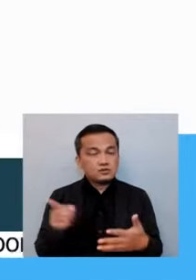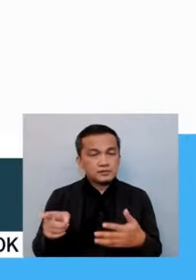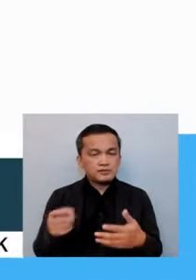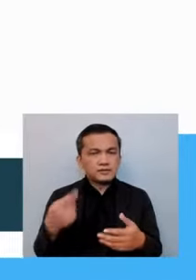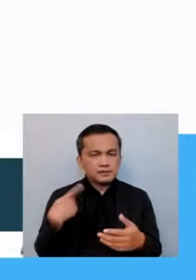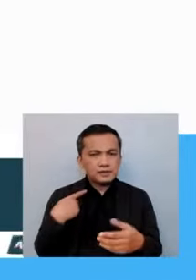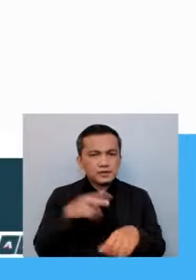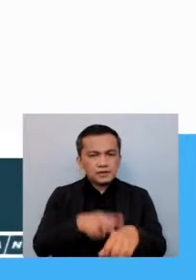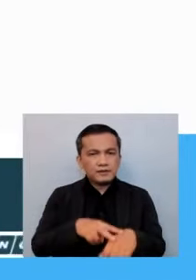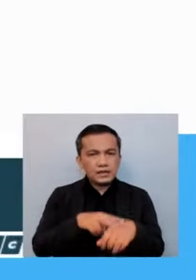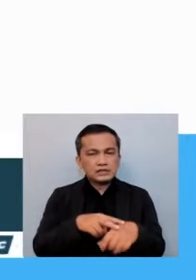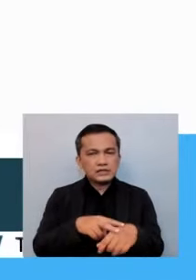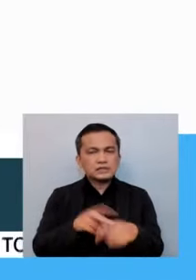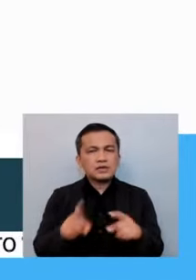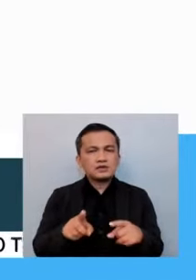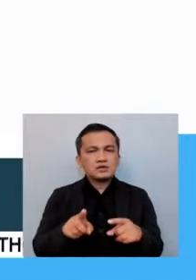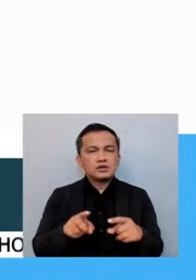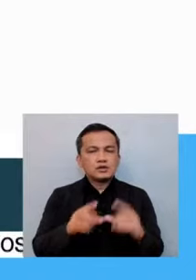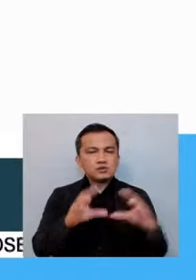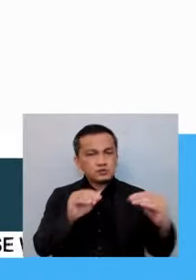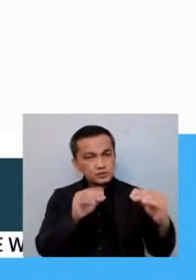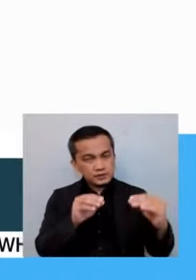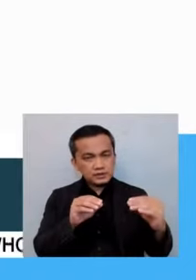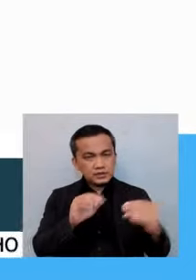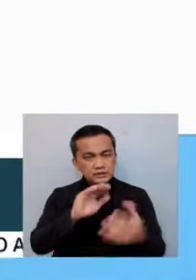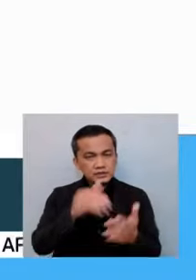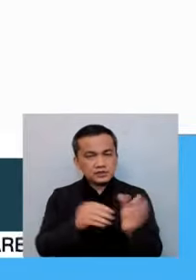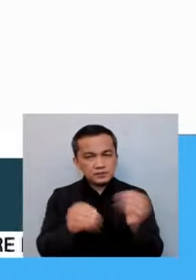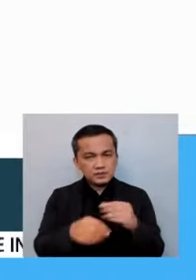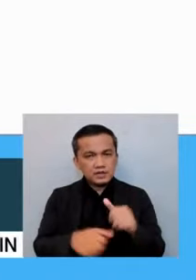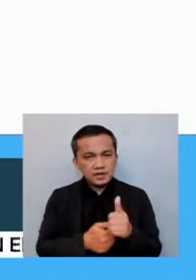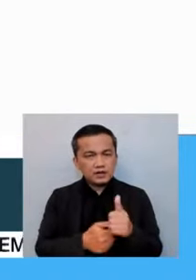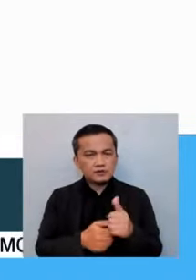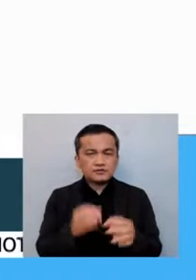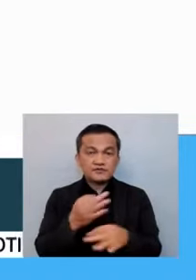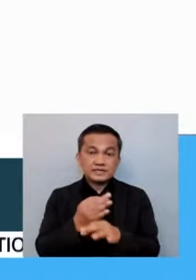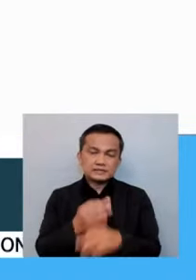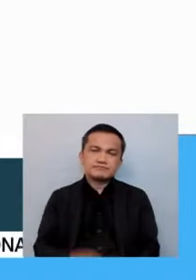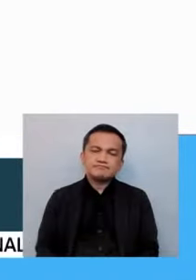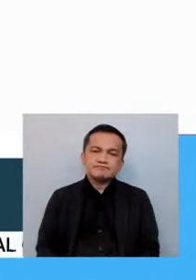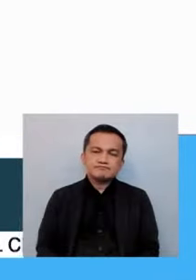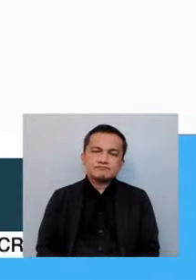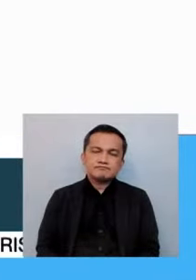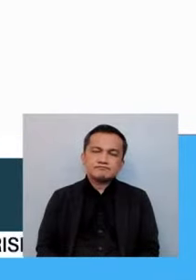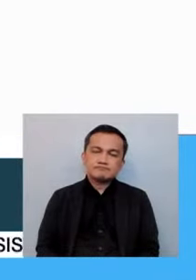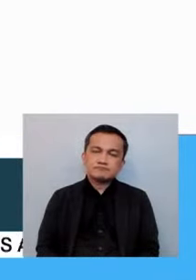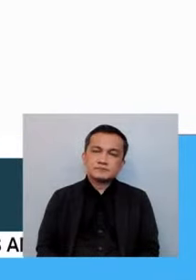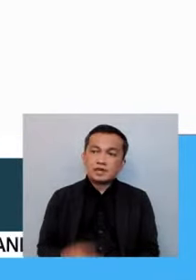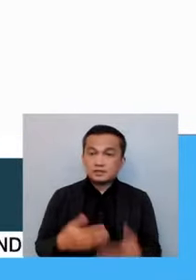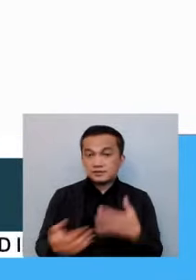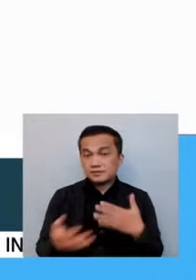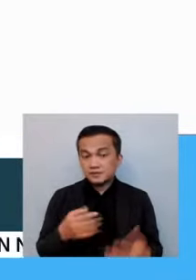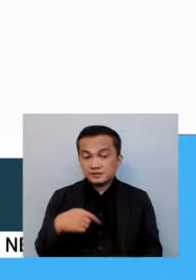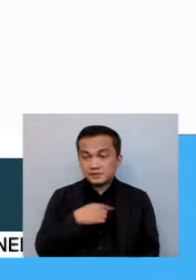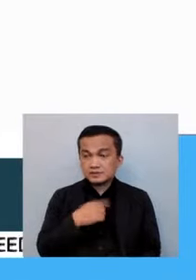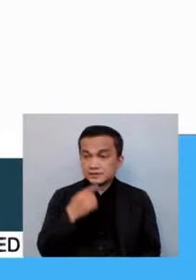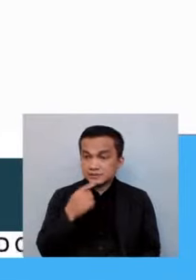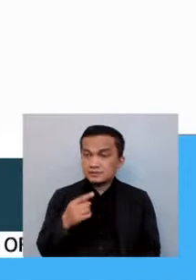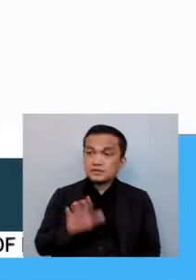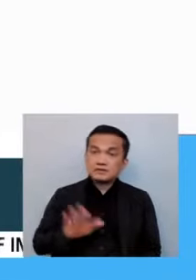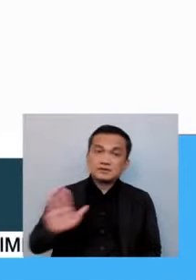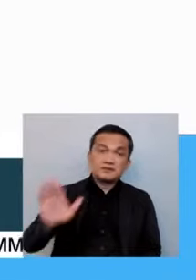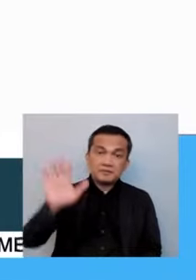na usapan kami sa central office, no, kung paano ito aayusin. Nevertheless, no, sabi nga naman po namin makakaasa naman yung ating mga magulang